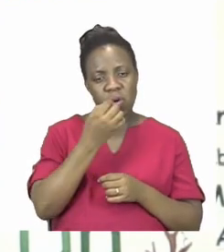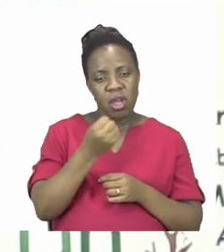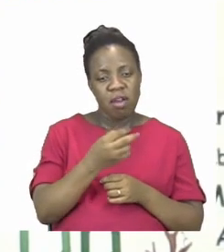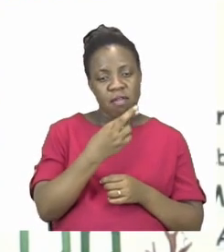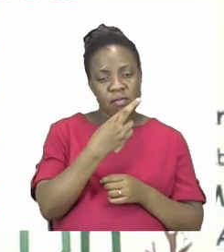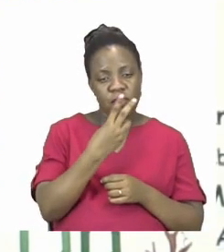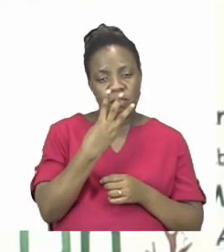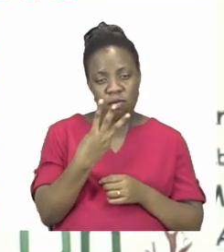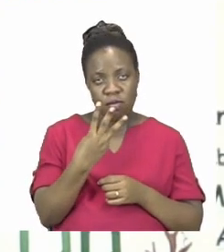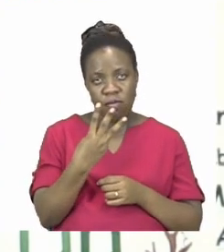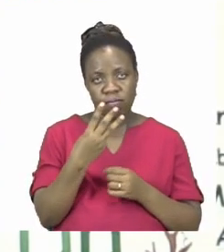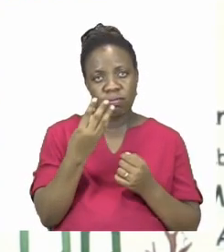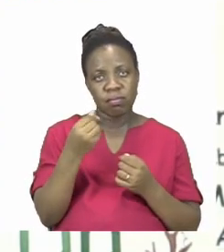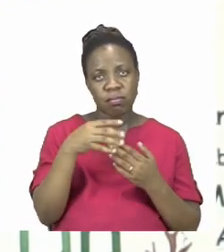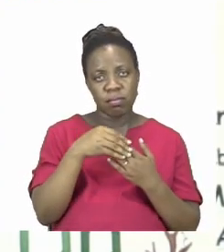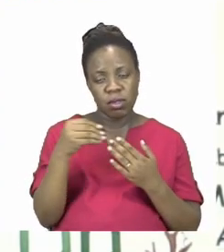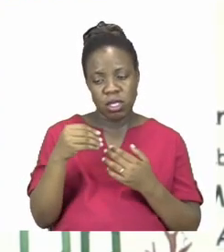say